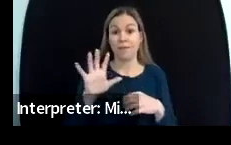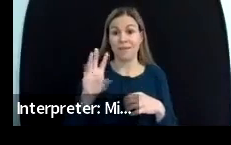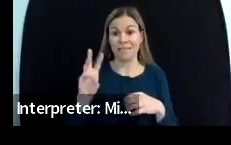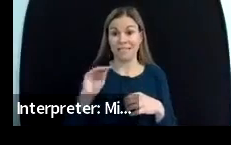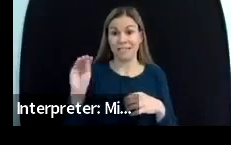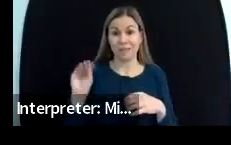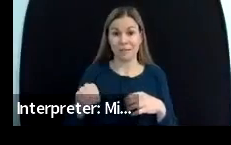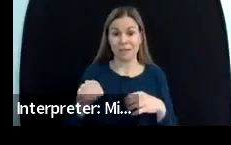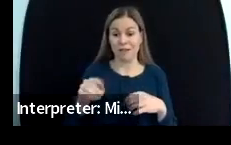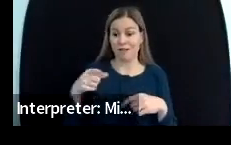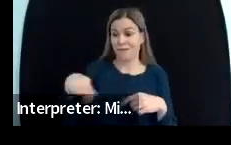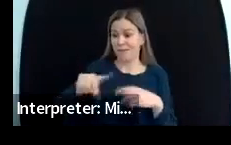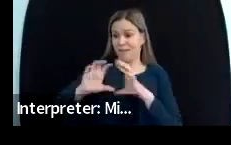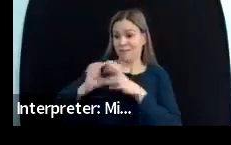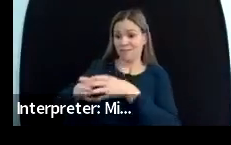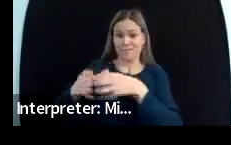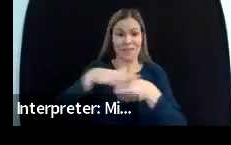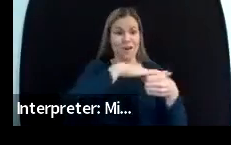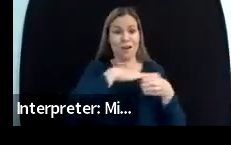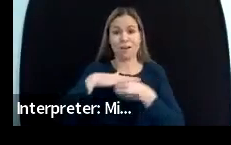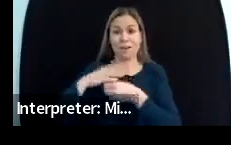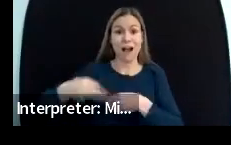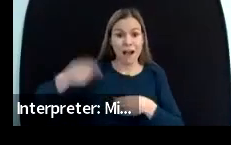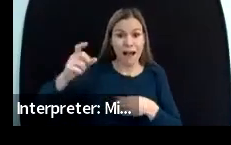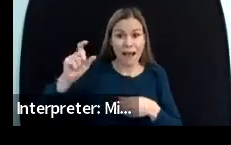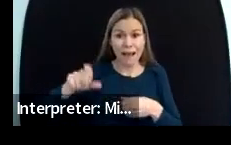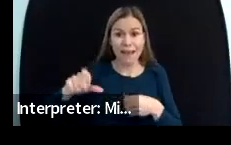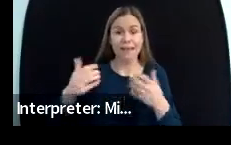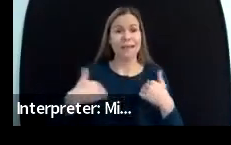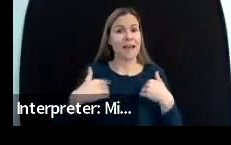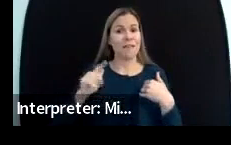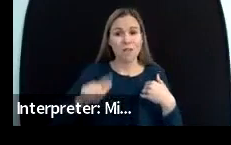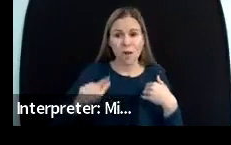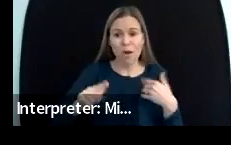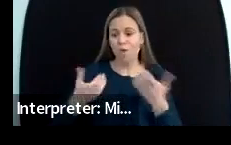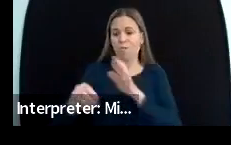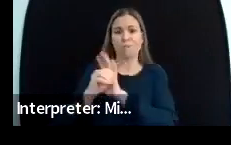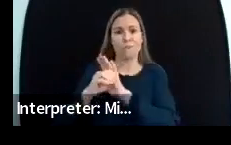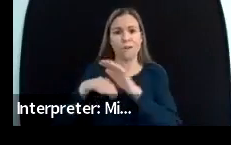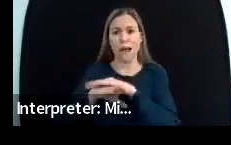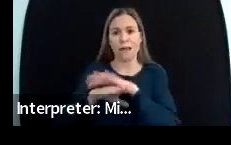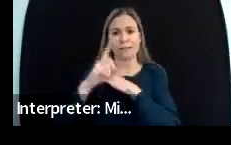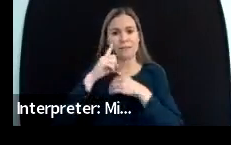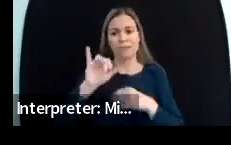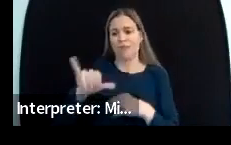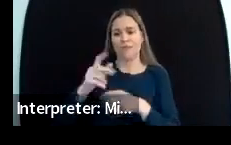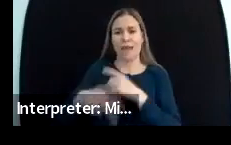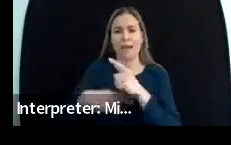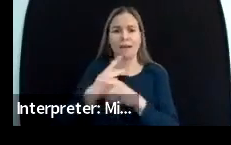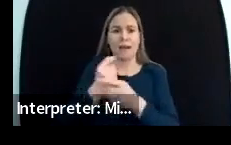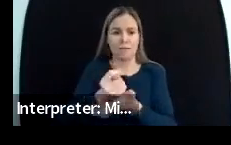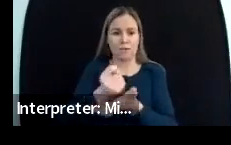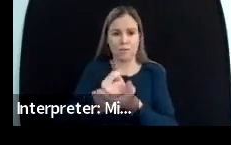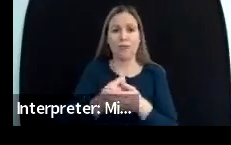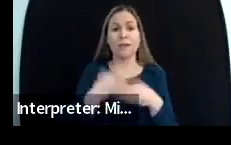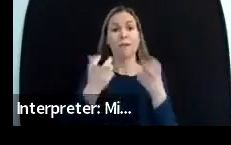of these high need areas have low or no access to that type of treatment. And if you want to see more,